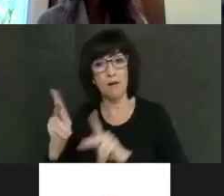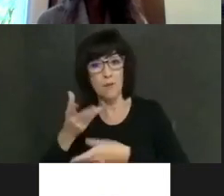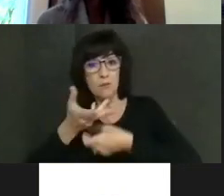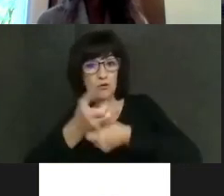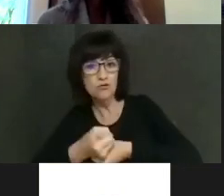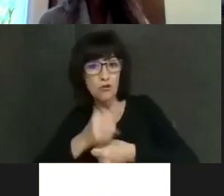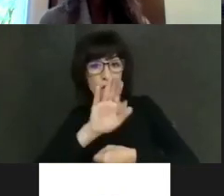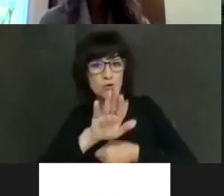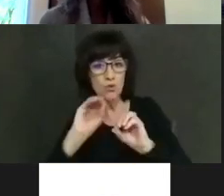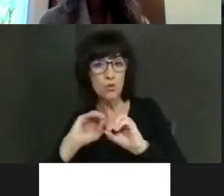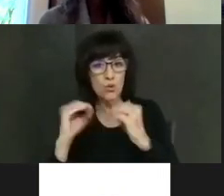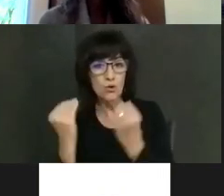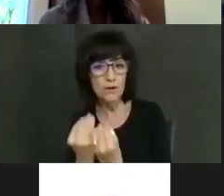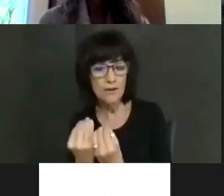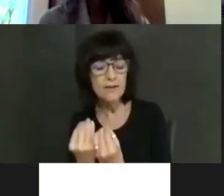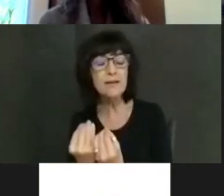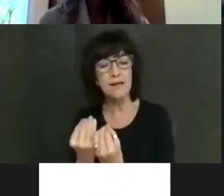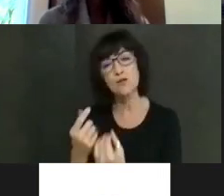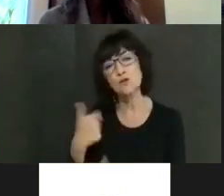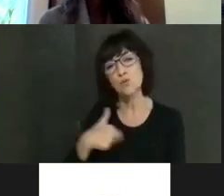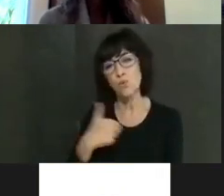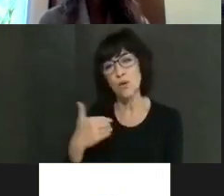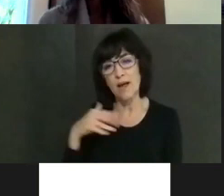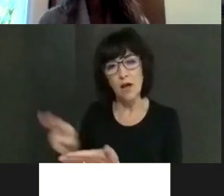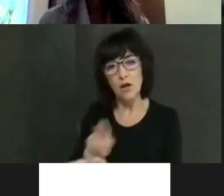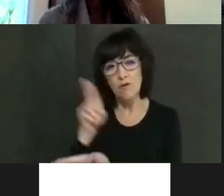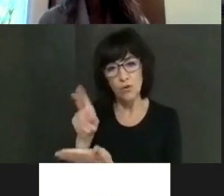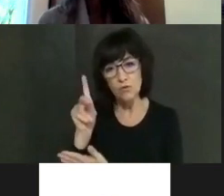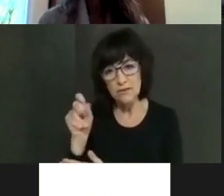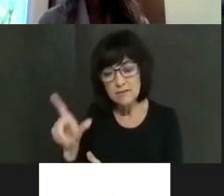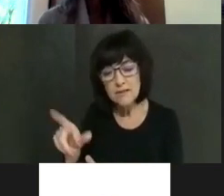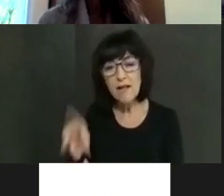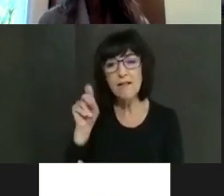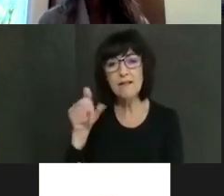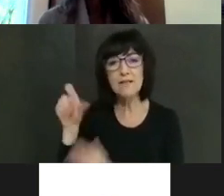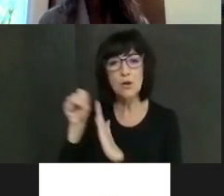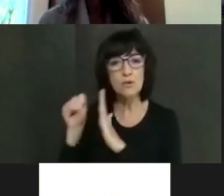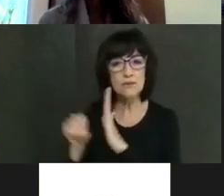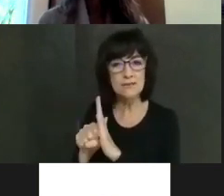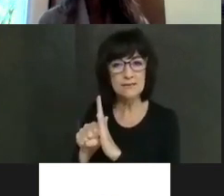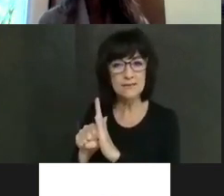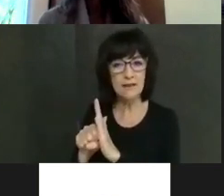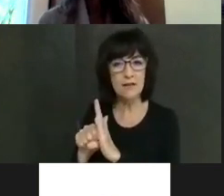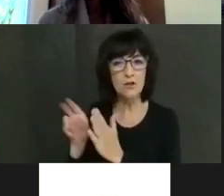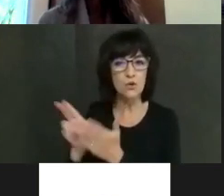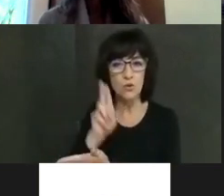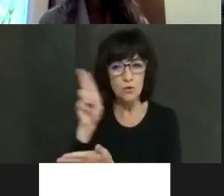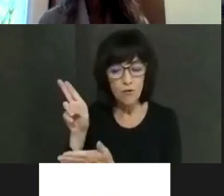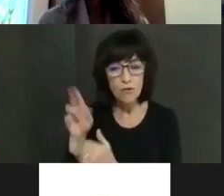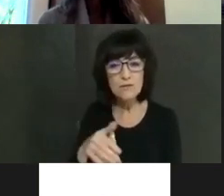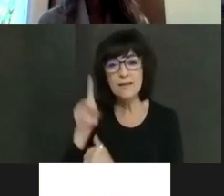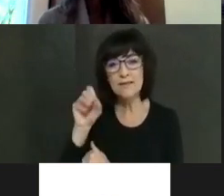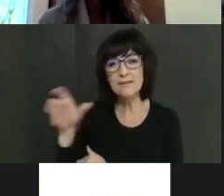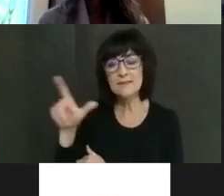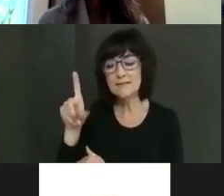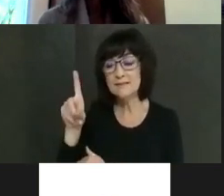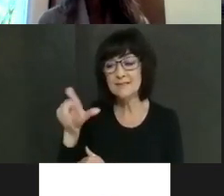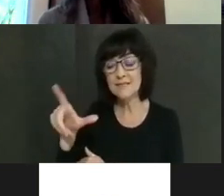have the University of Delaware, Delaware State University, the Delaware Restaurant Association, some others